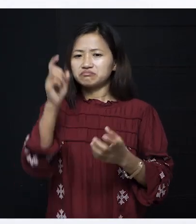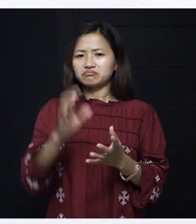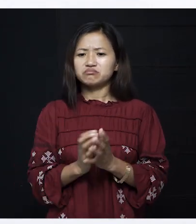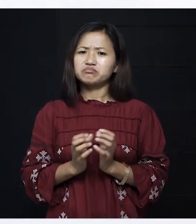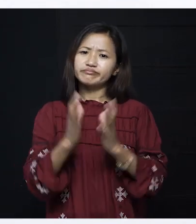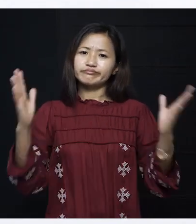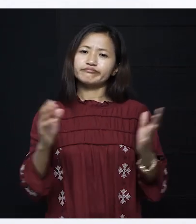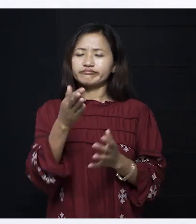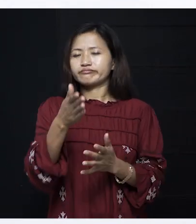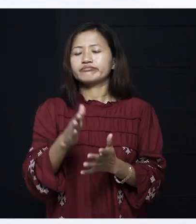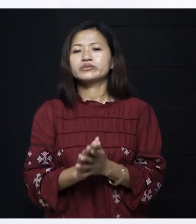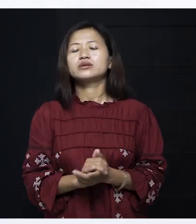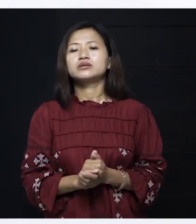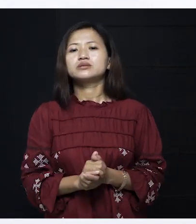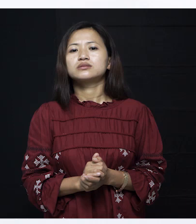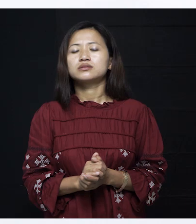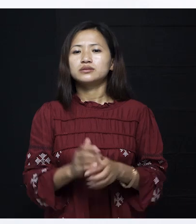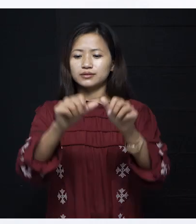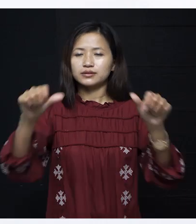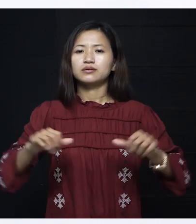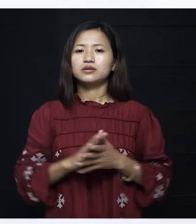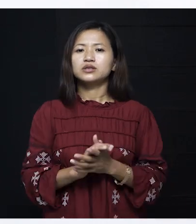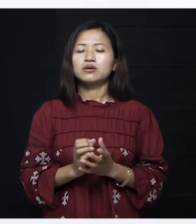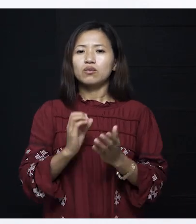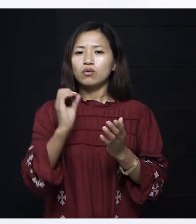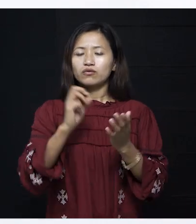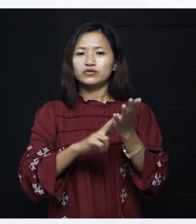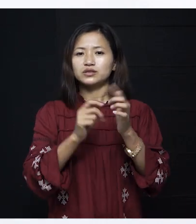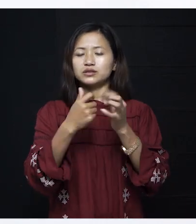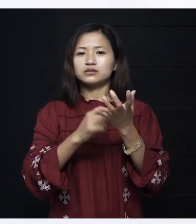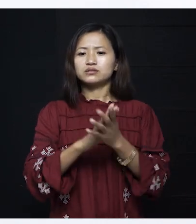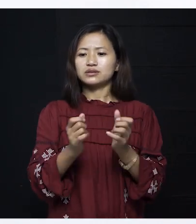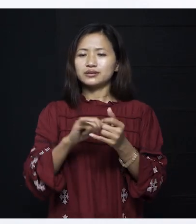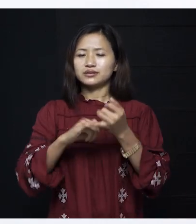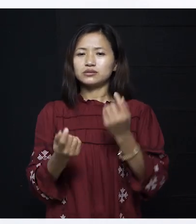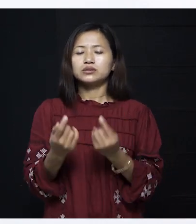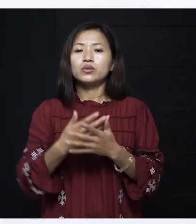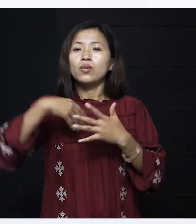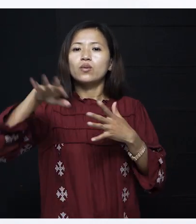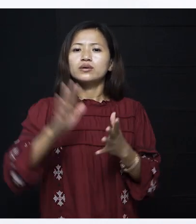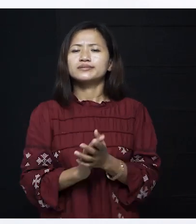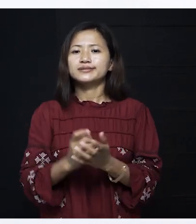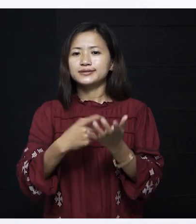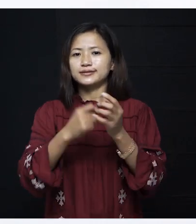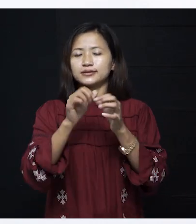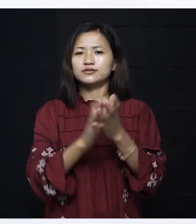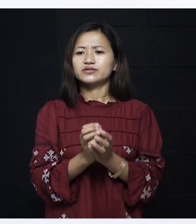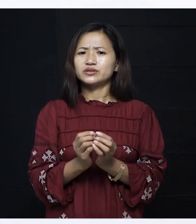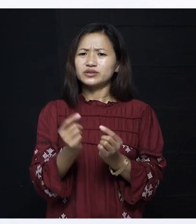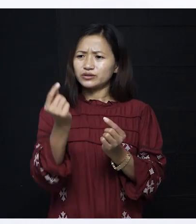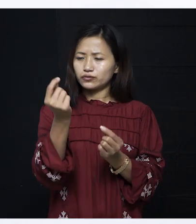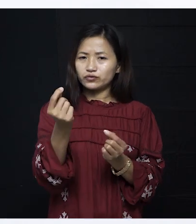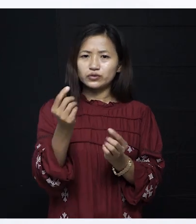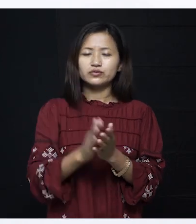there. I hope you got my point, okay? Overpopulation, that is a situation when the resources are too